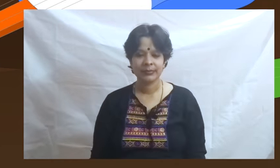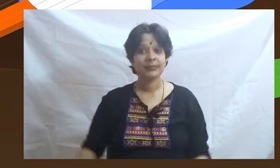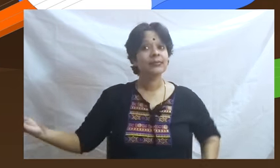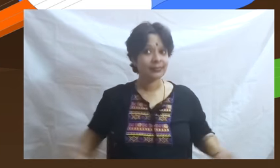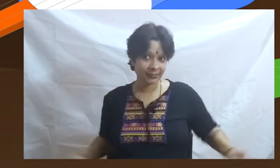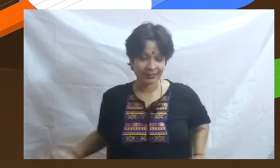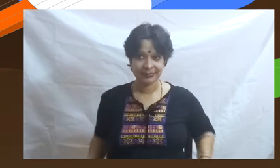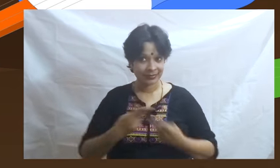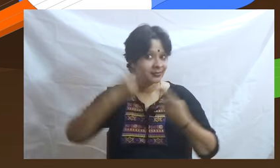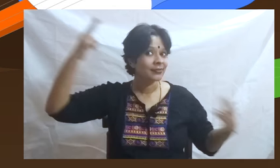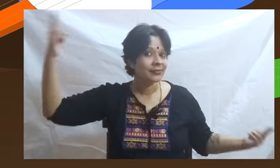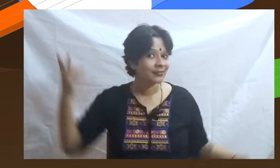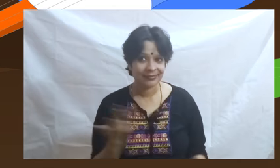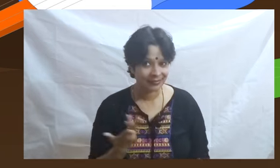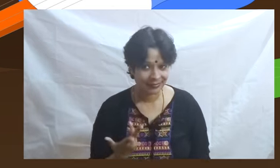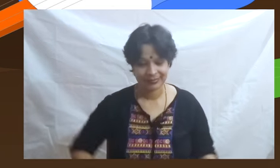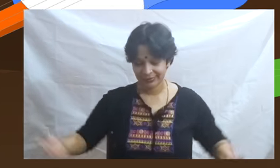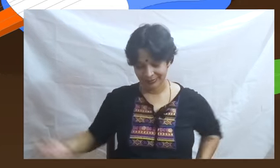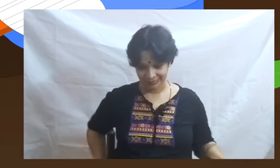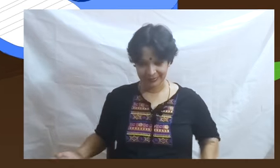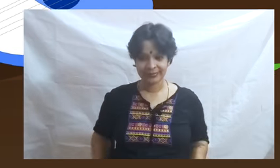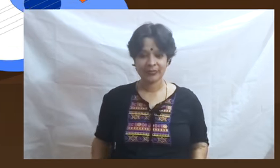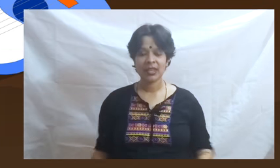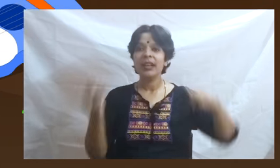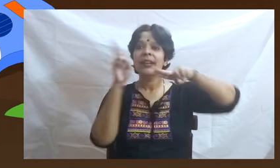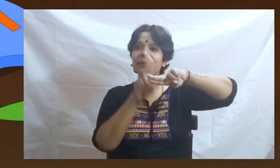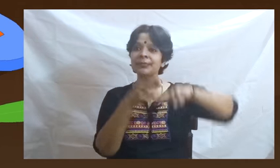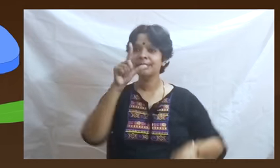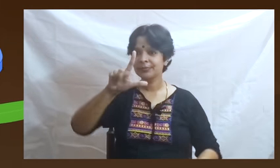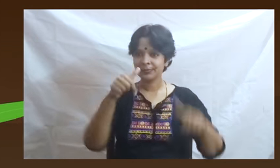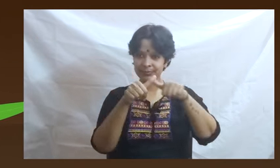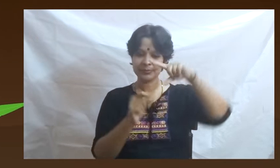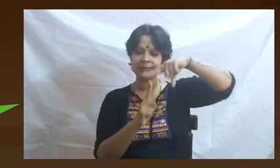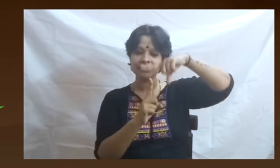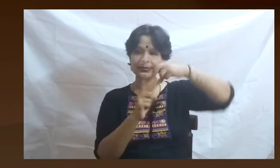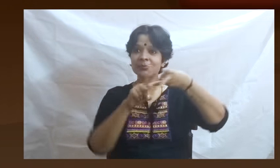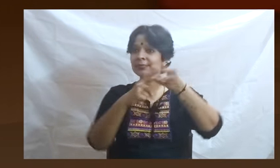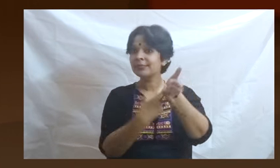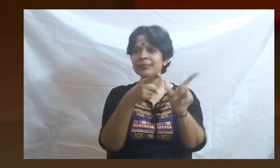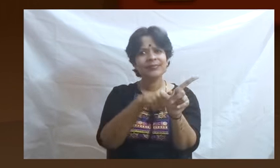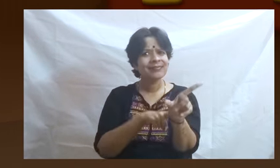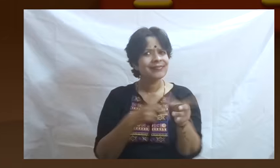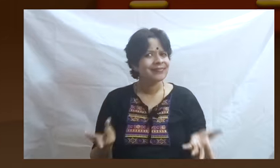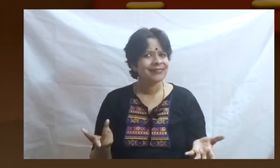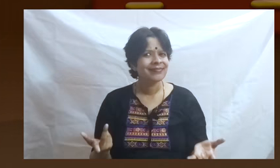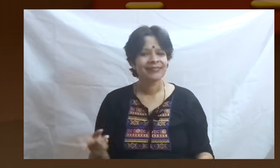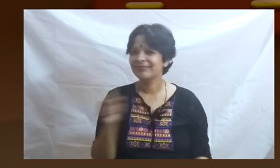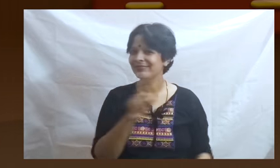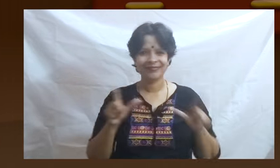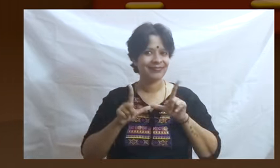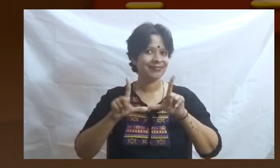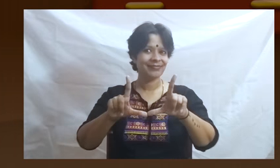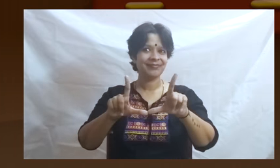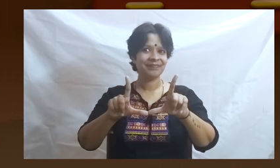Flattery is not a proof of true admiration. Do not let flattery throw you off your guard